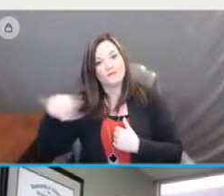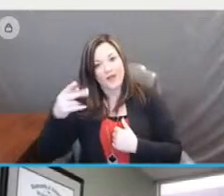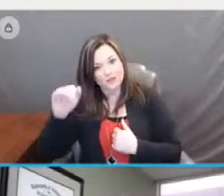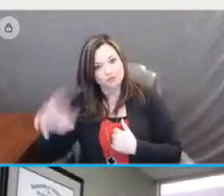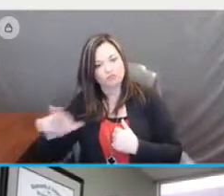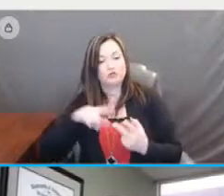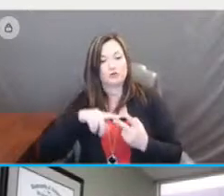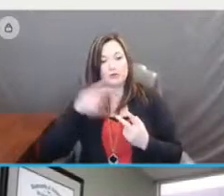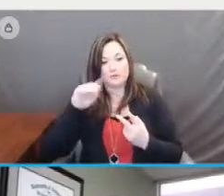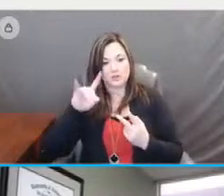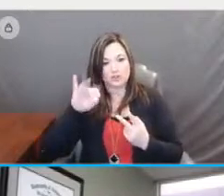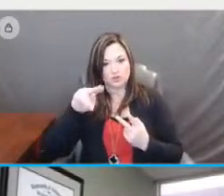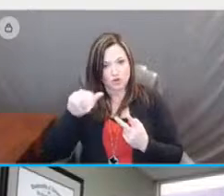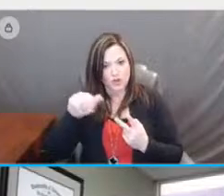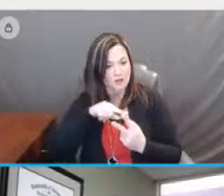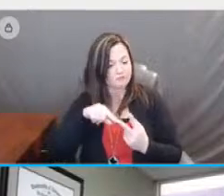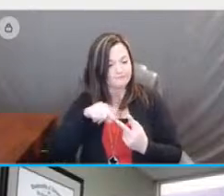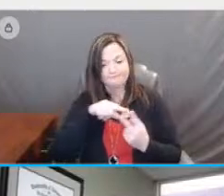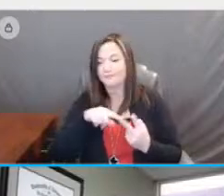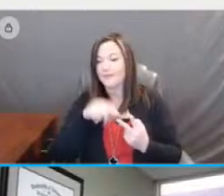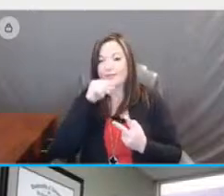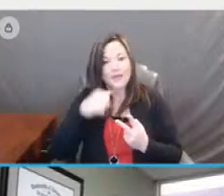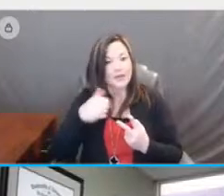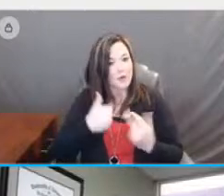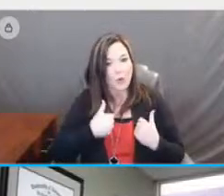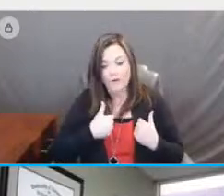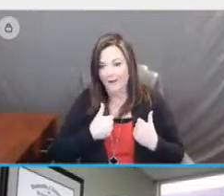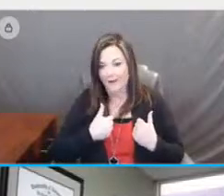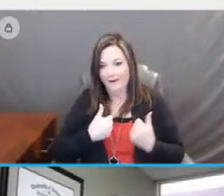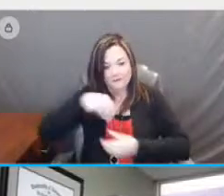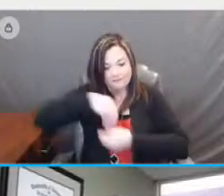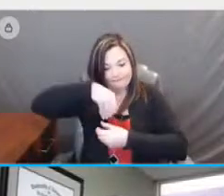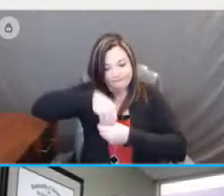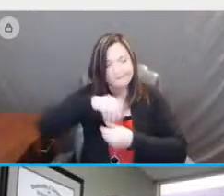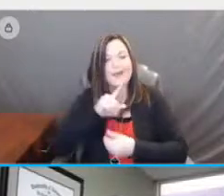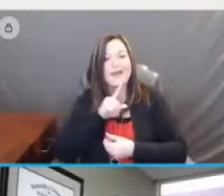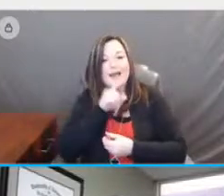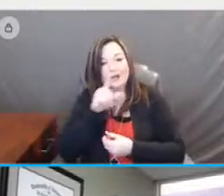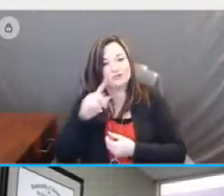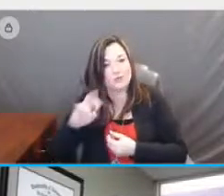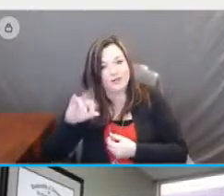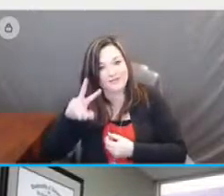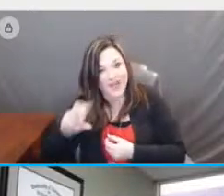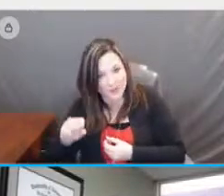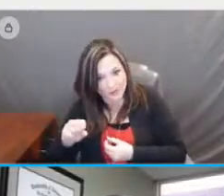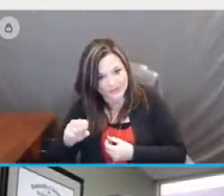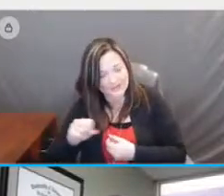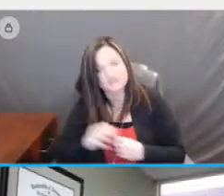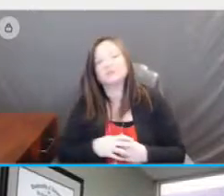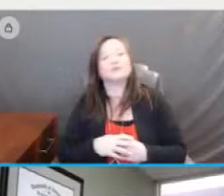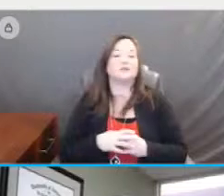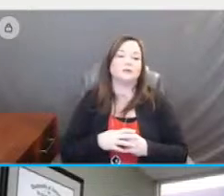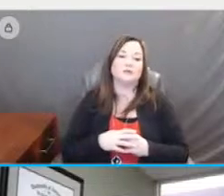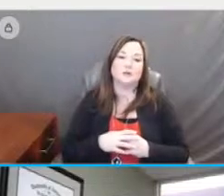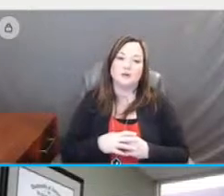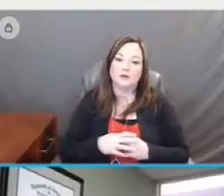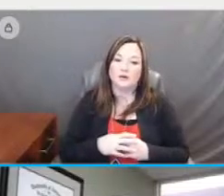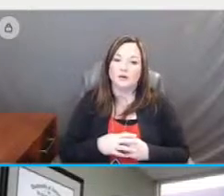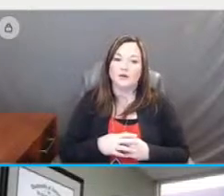Moderna, they do not contain actual virus particles. These are, as Dr. Dillahay mentioned, these